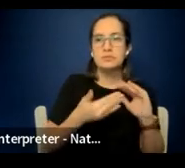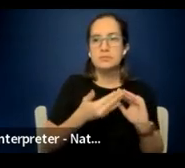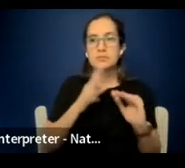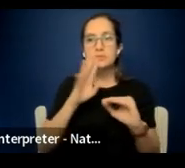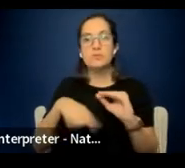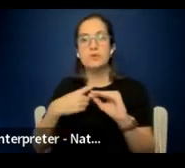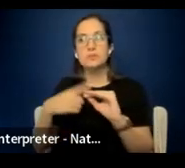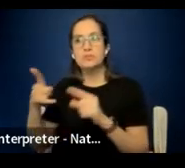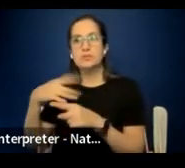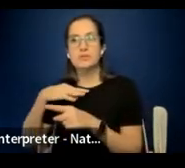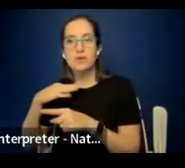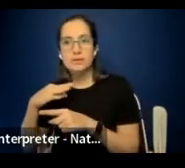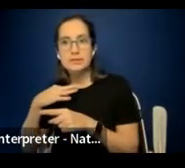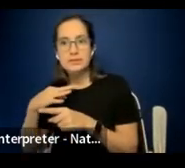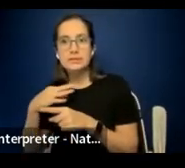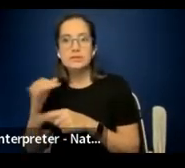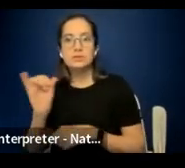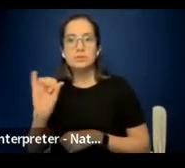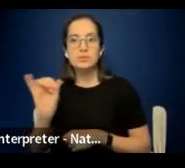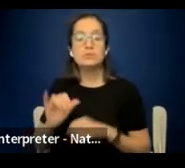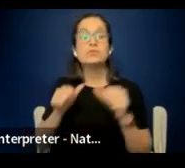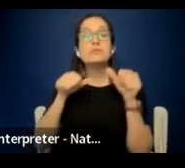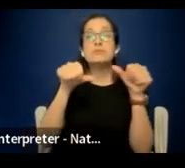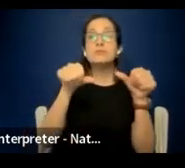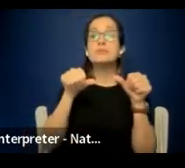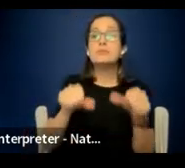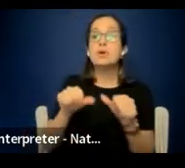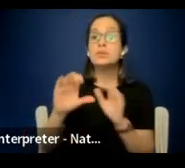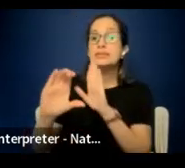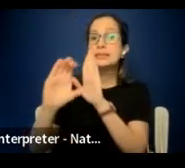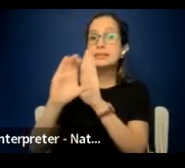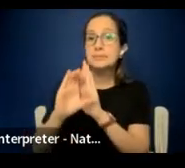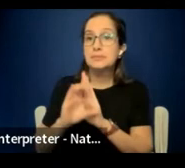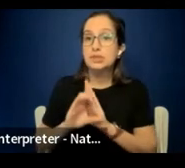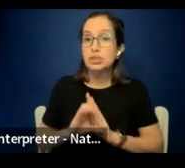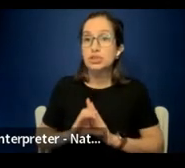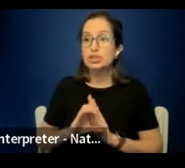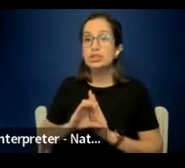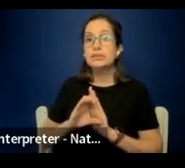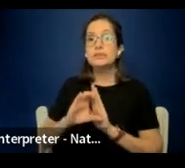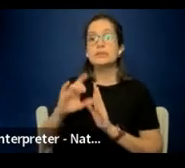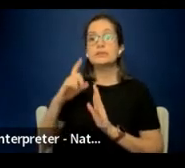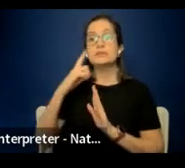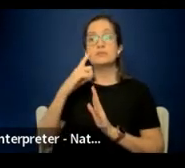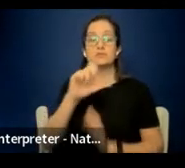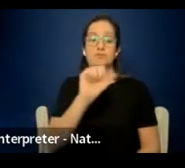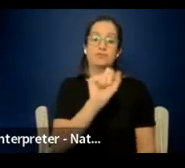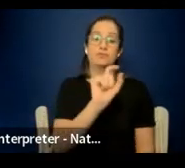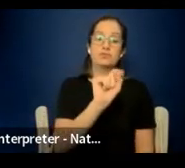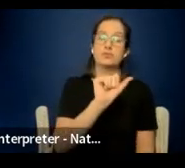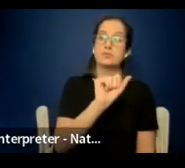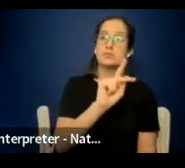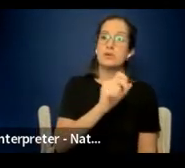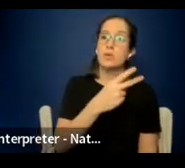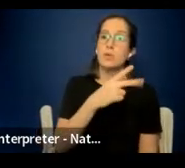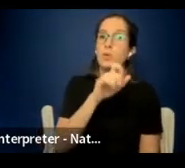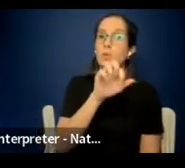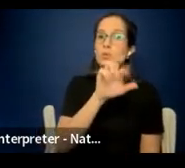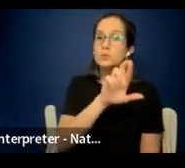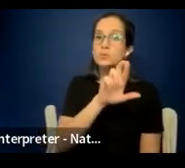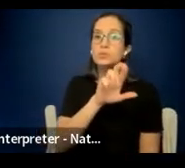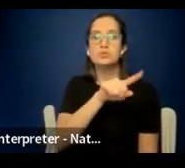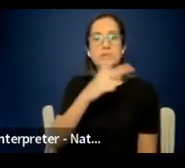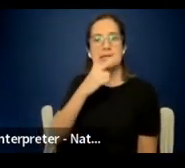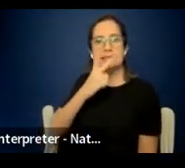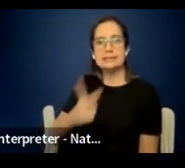with, posting images in places where they'll be visible to key stakeholders. Are they in your annual report? Are they in, you